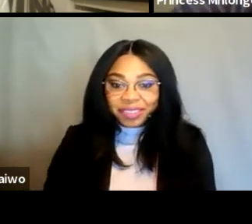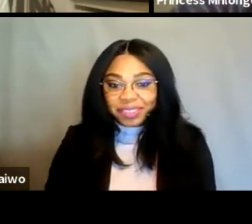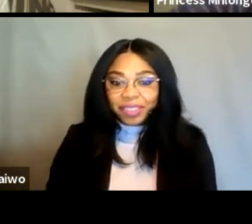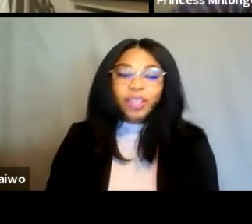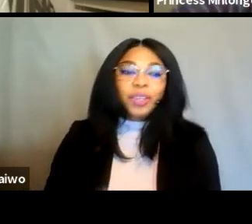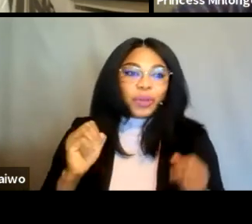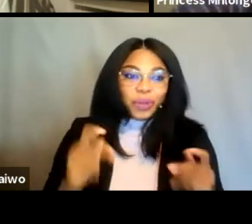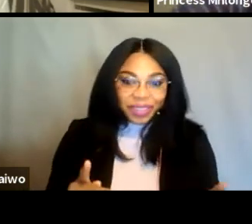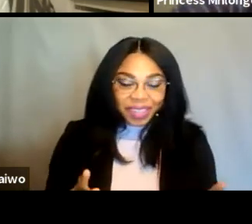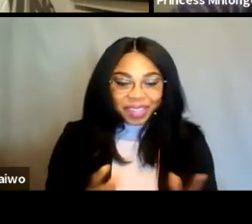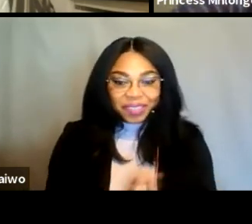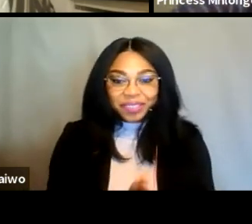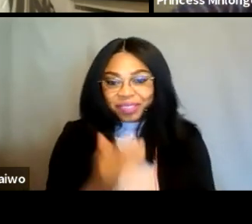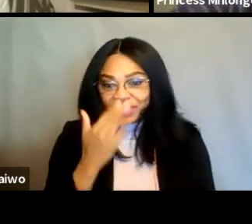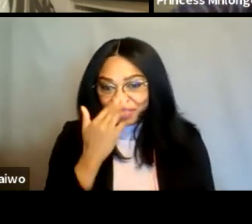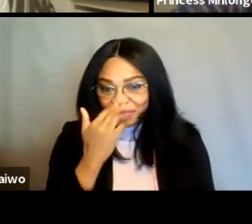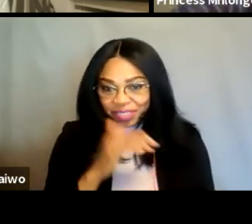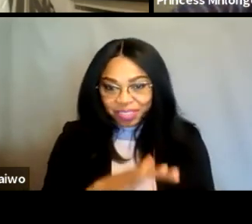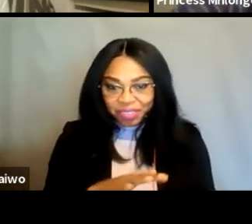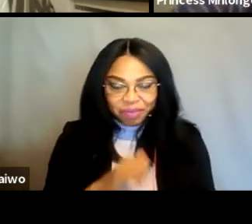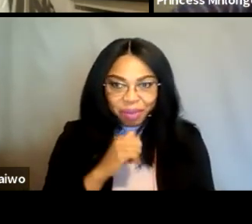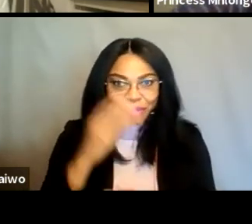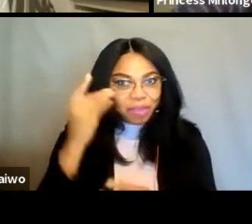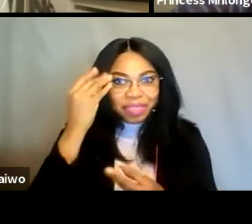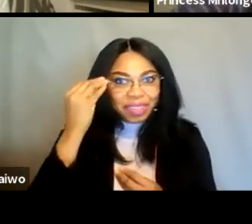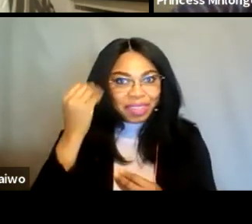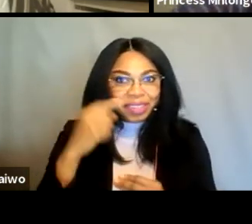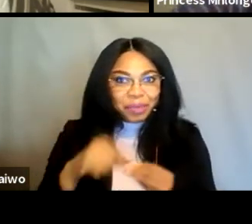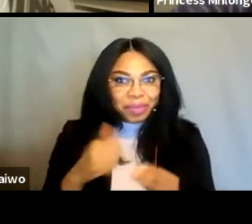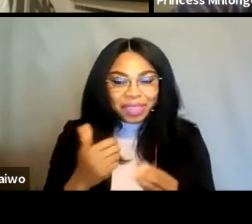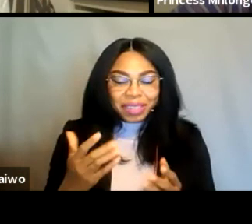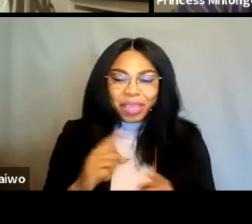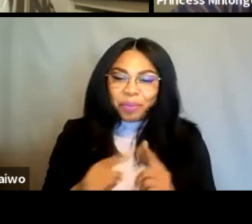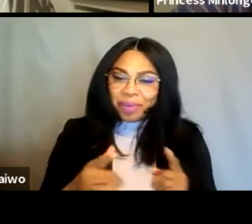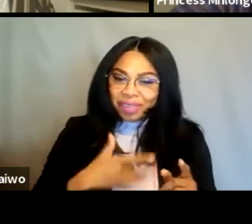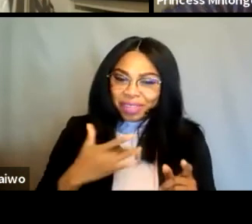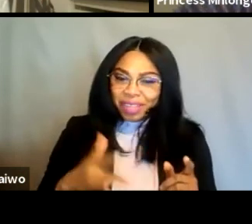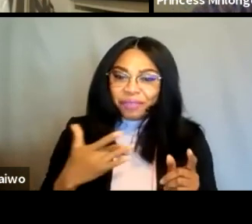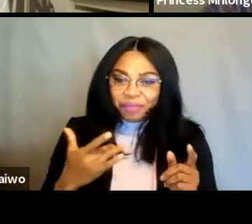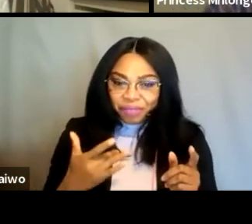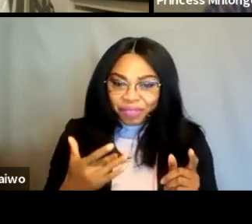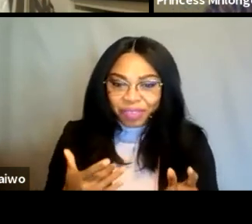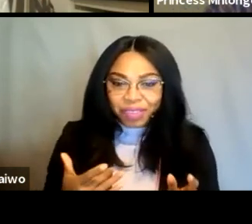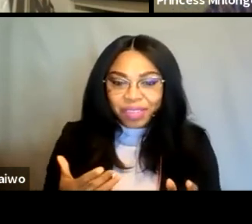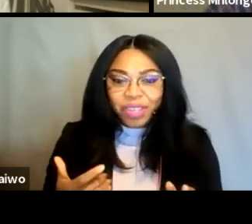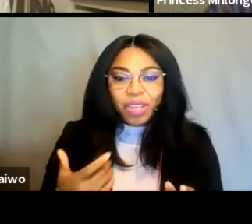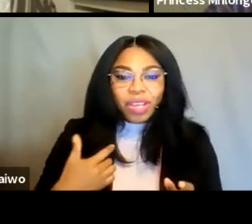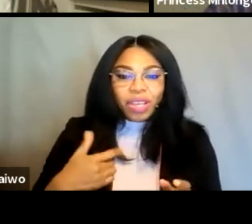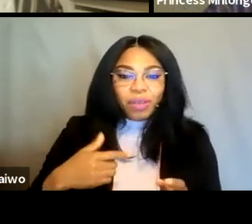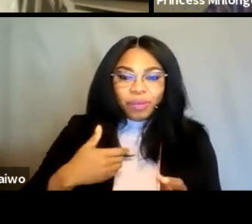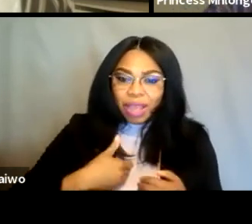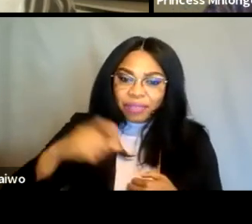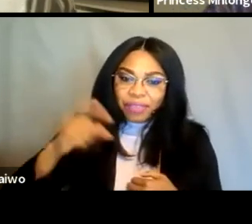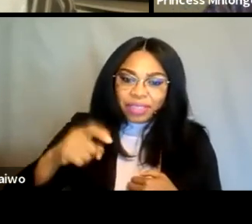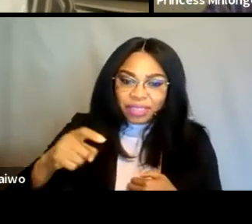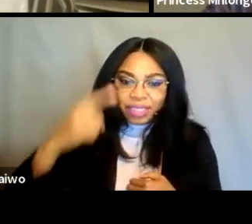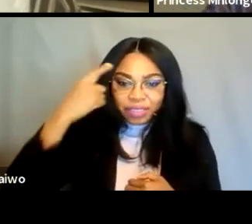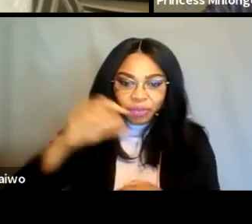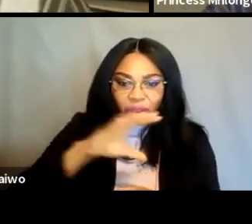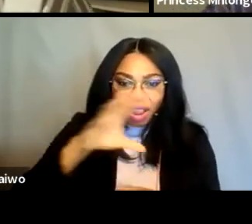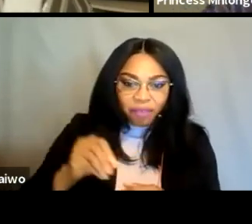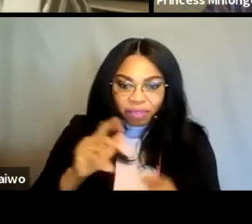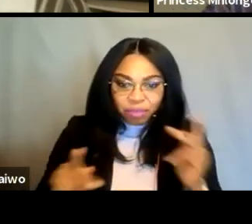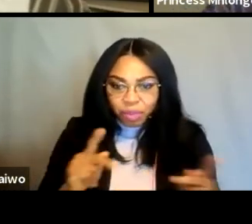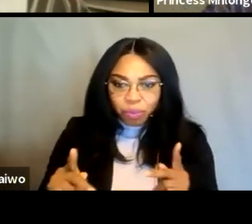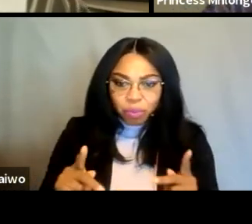Okay. Funny enough, I'm not really thinking of something now, but I feel, you know, that there's a need for Africans to